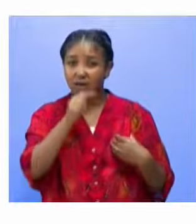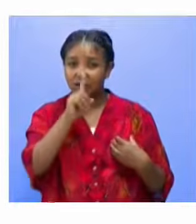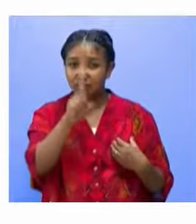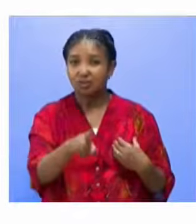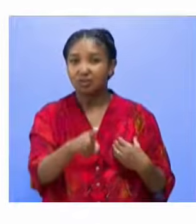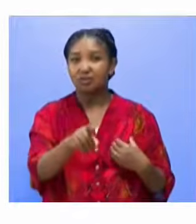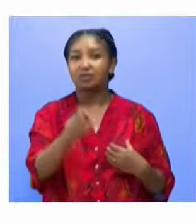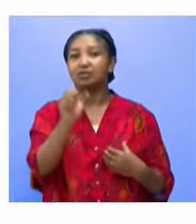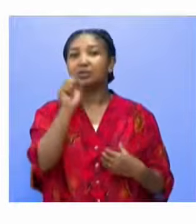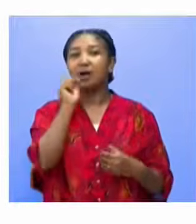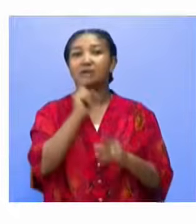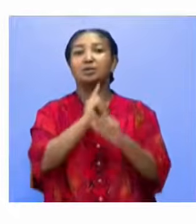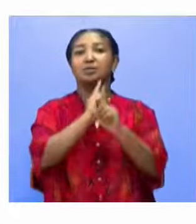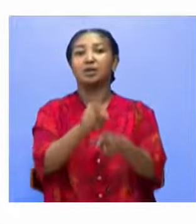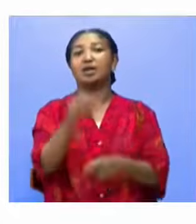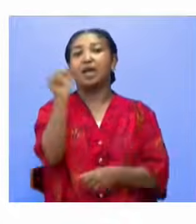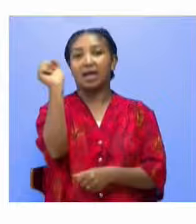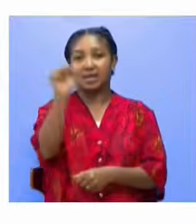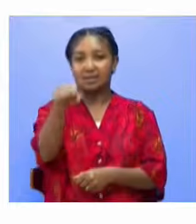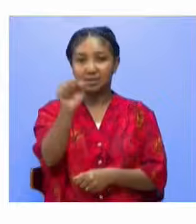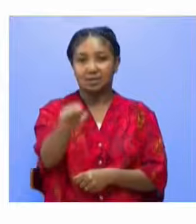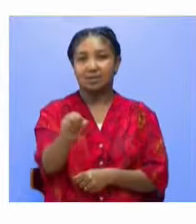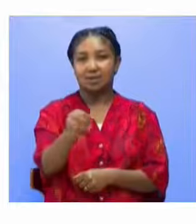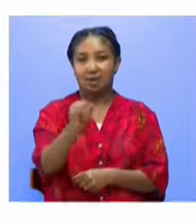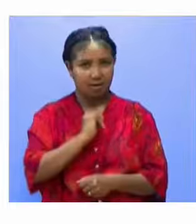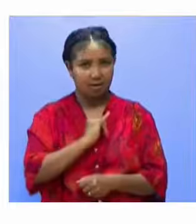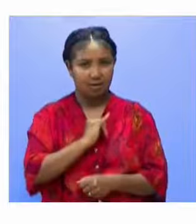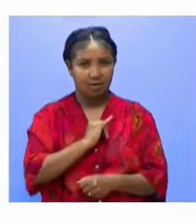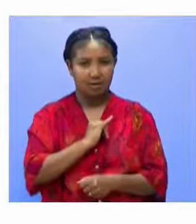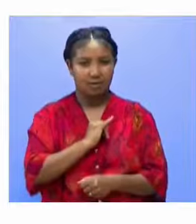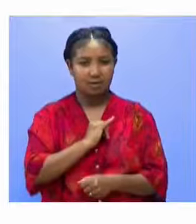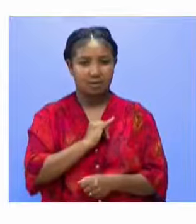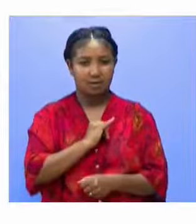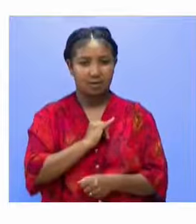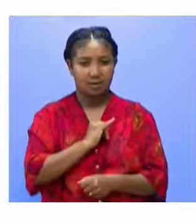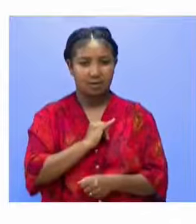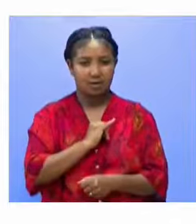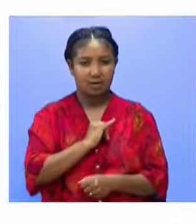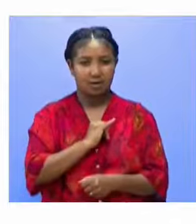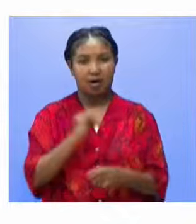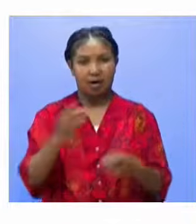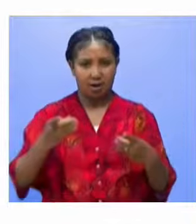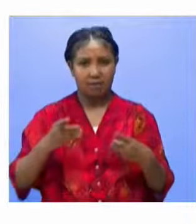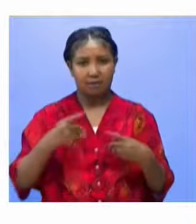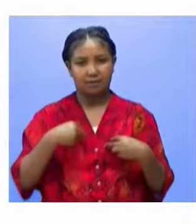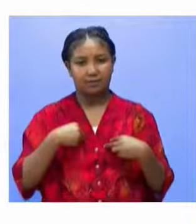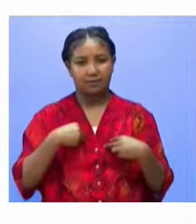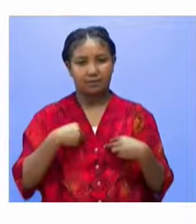what? Yes, yes, yes, I have.